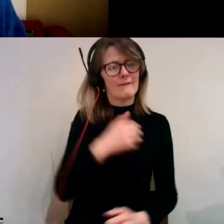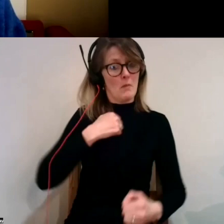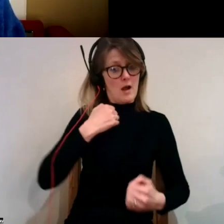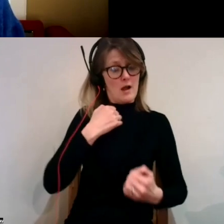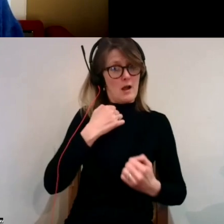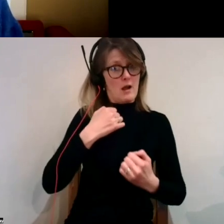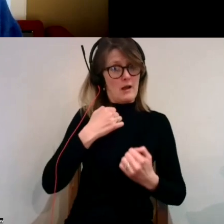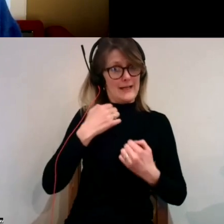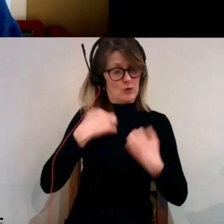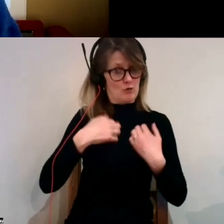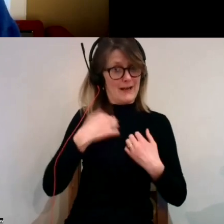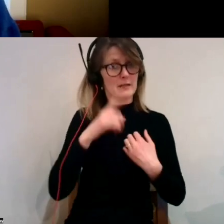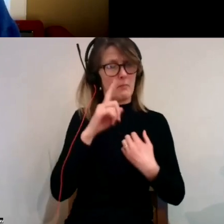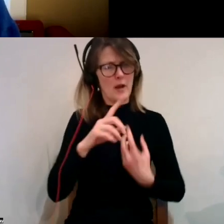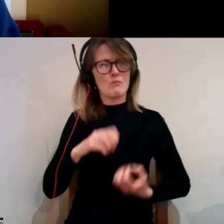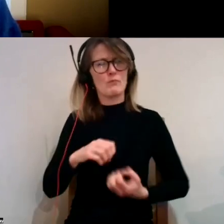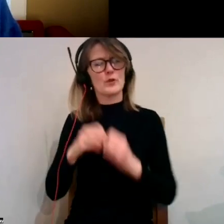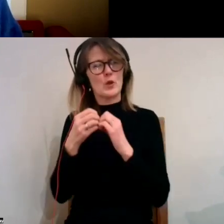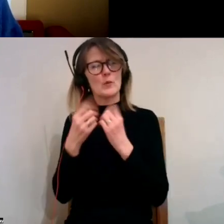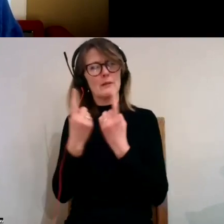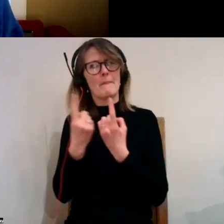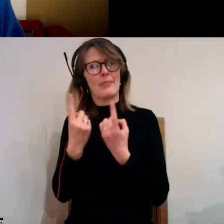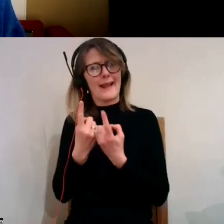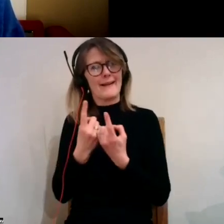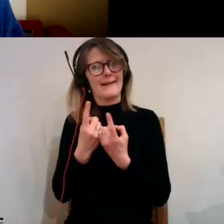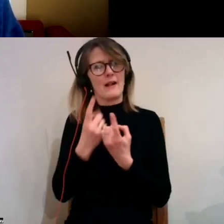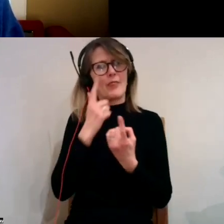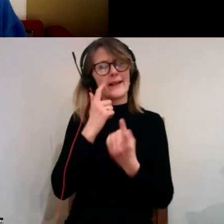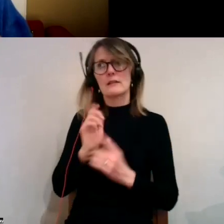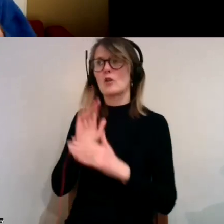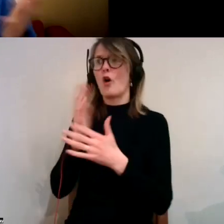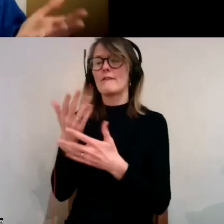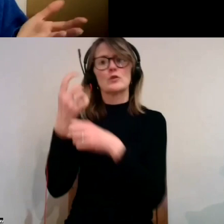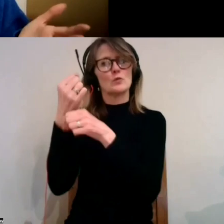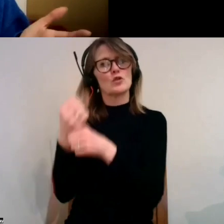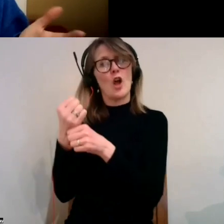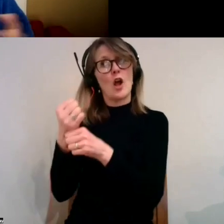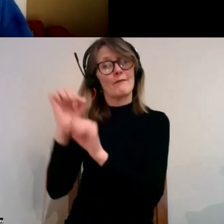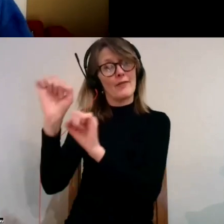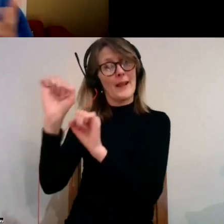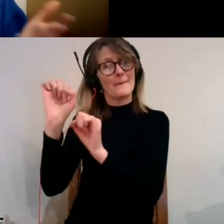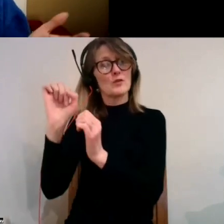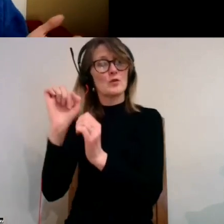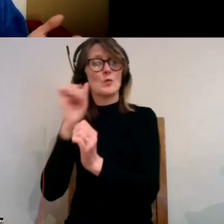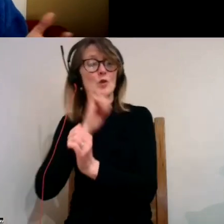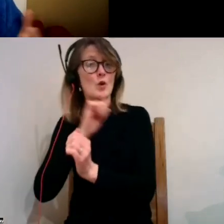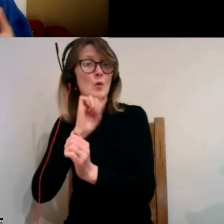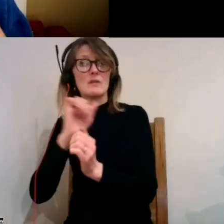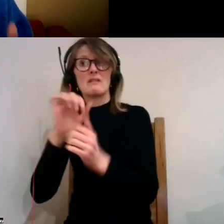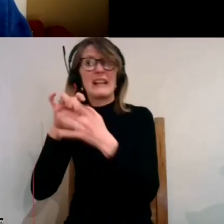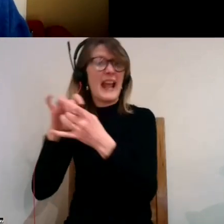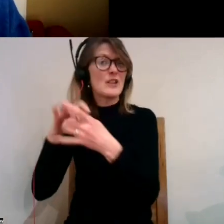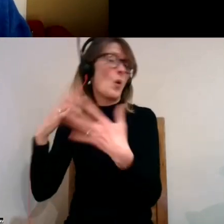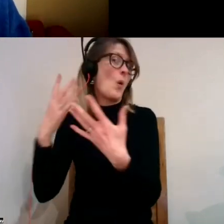but actually to produce something that then could be offered to the church for them to read or not, to engage with or not,